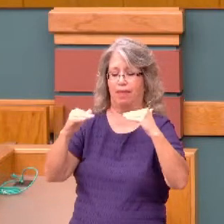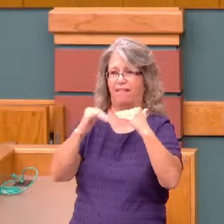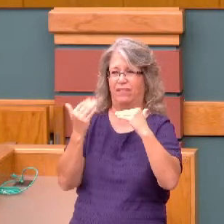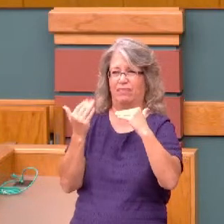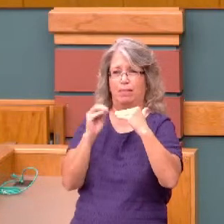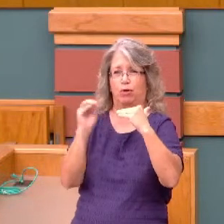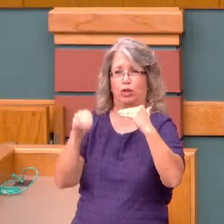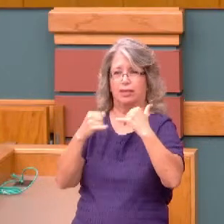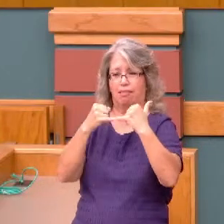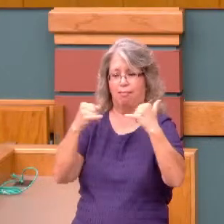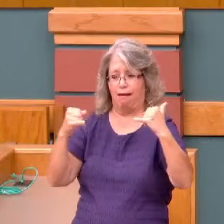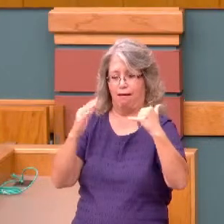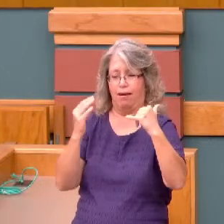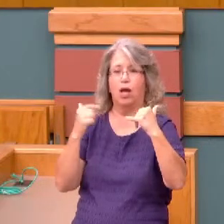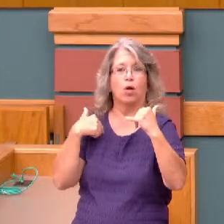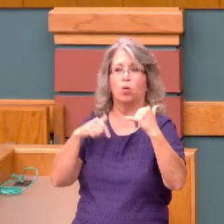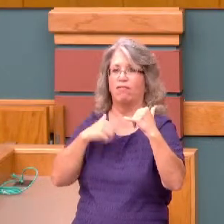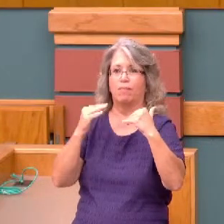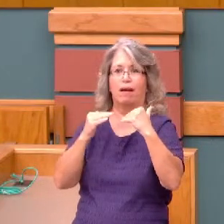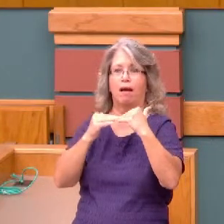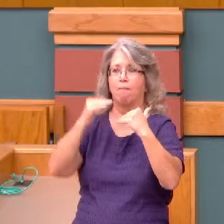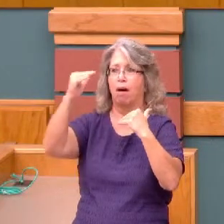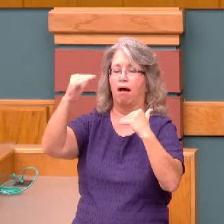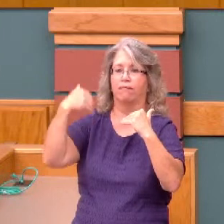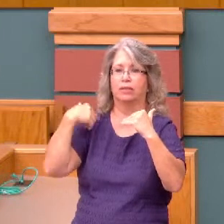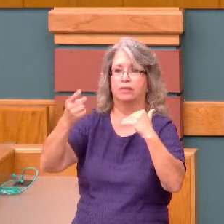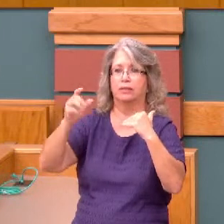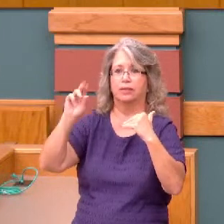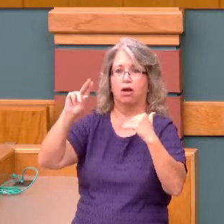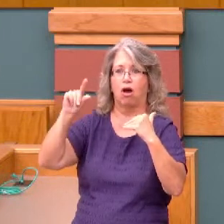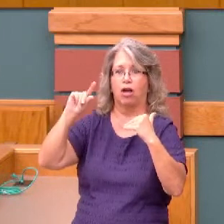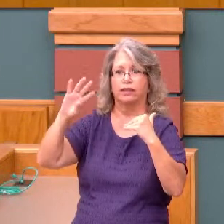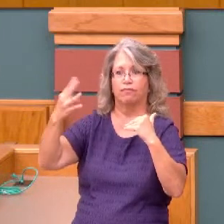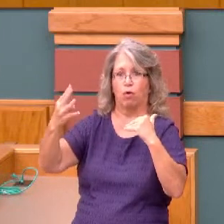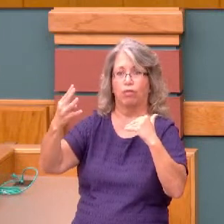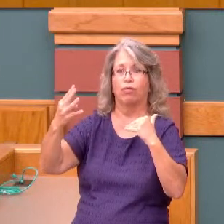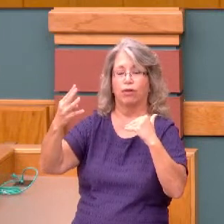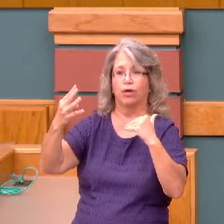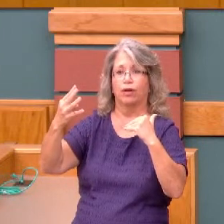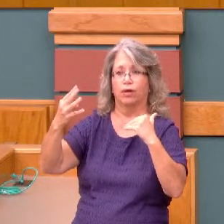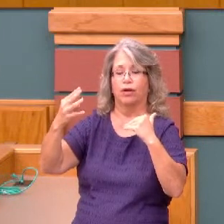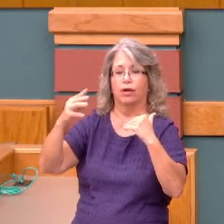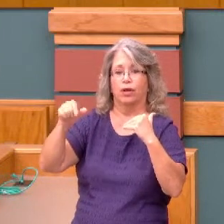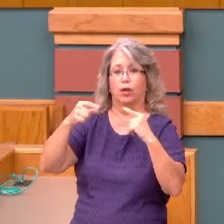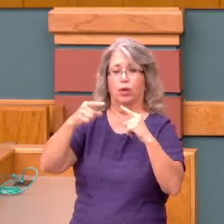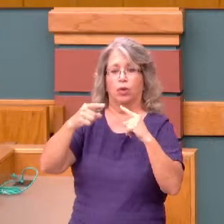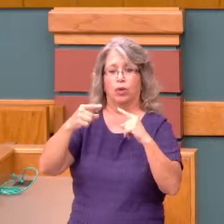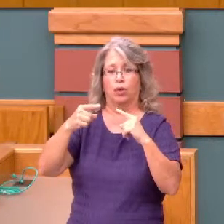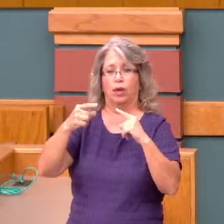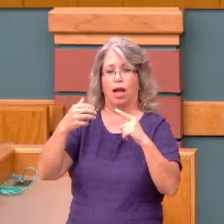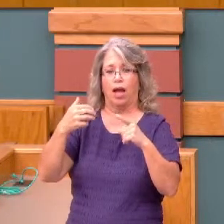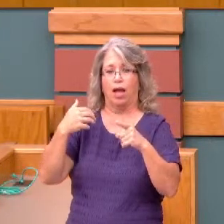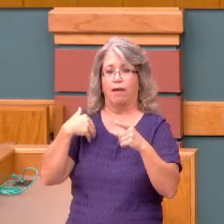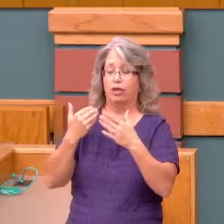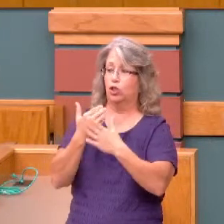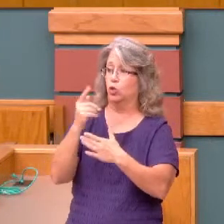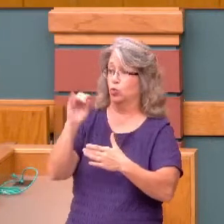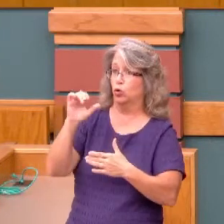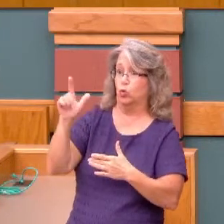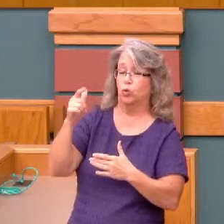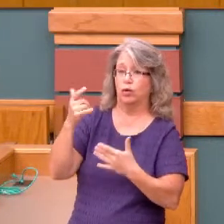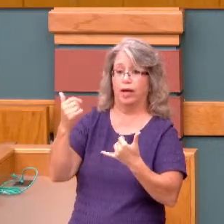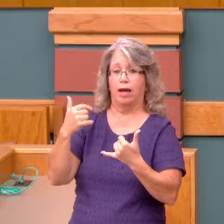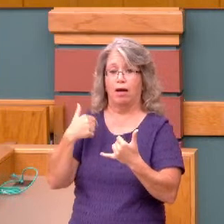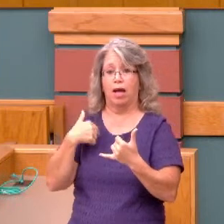that is since August 4th. And so, again, when you look at, and I've got a new tool here, so